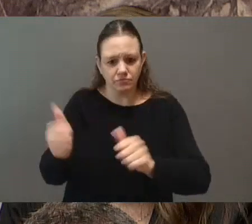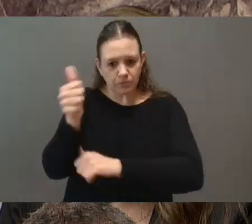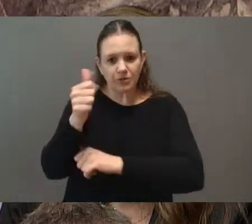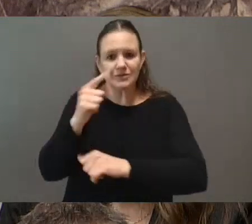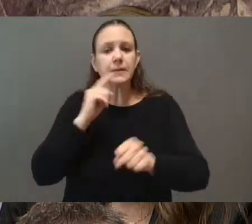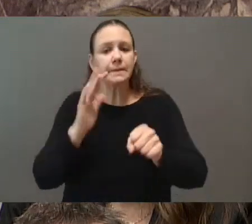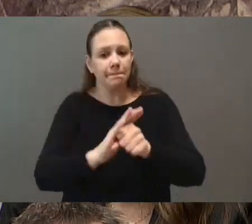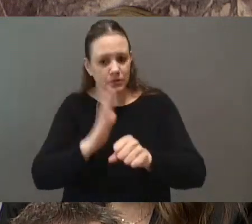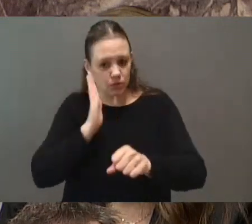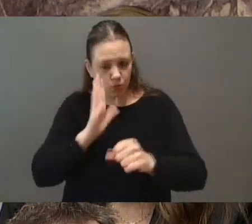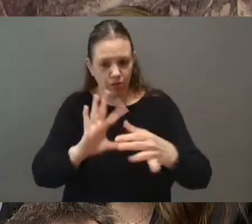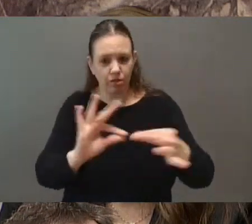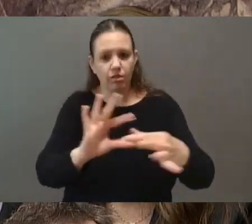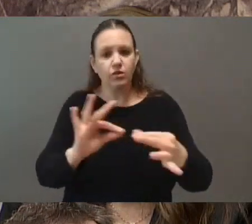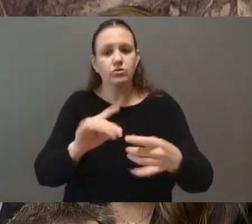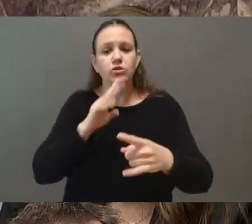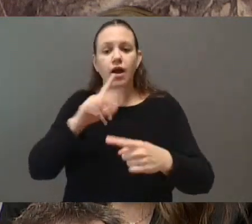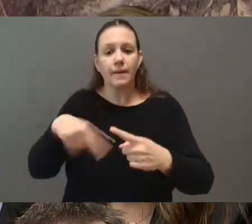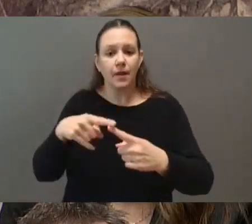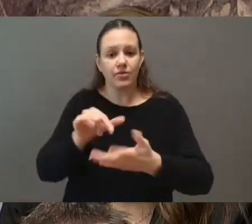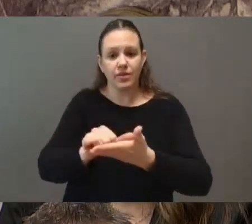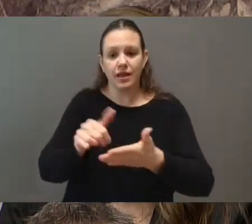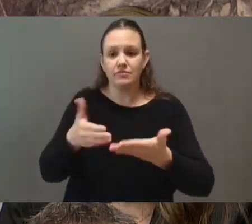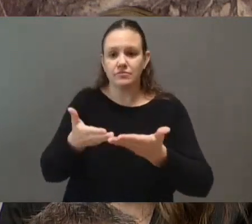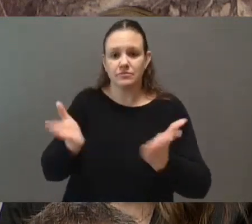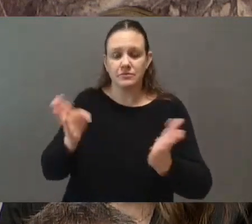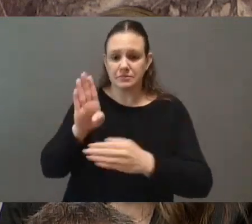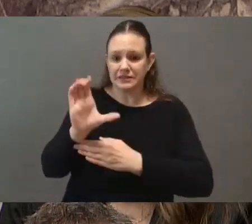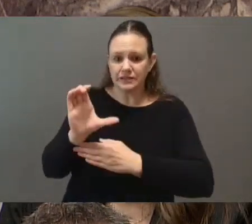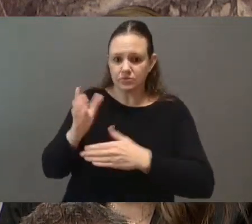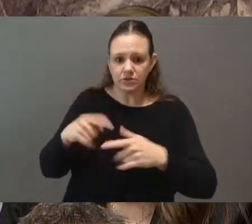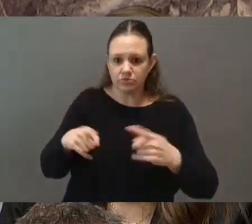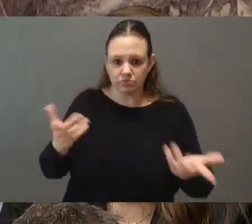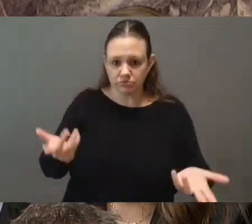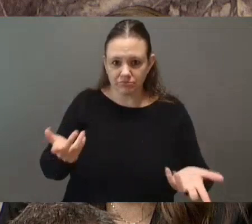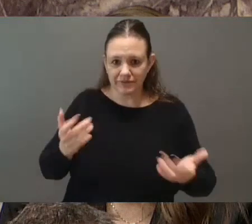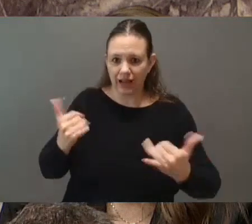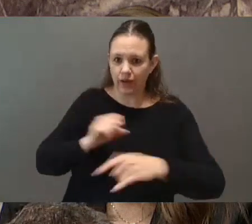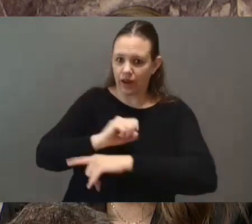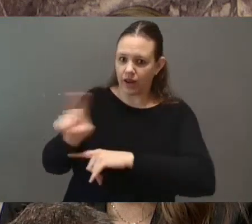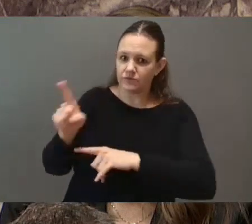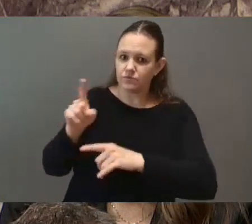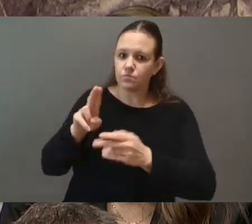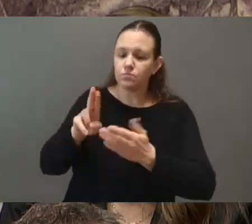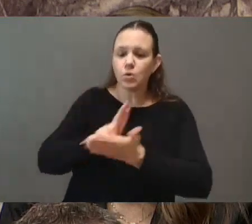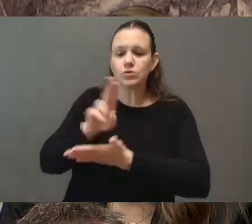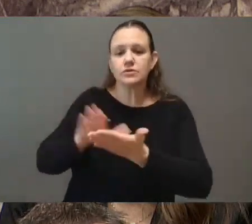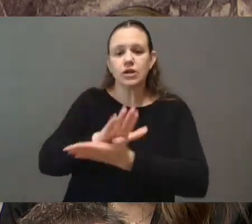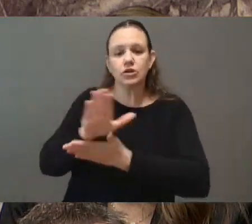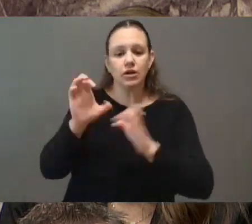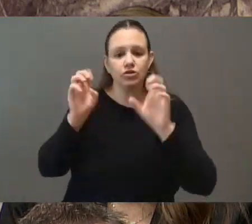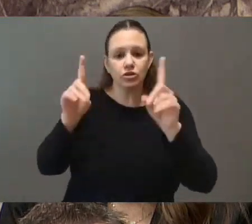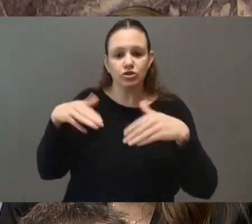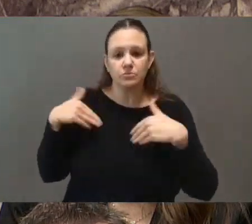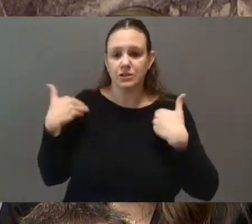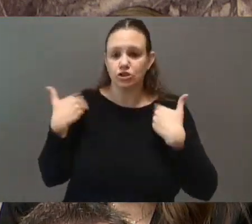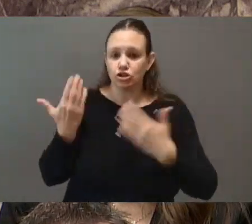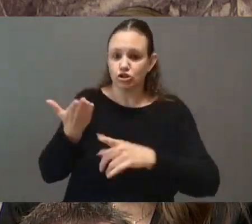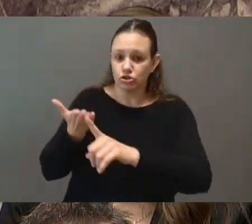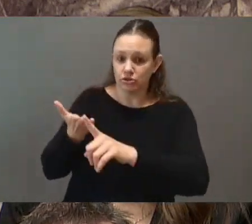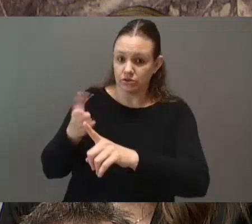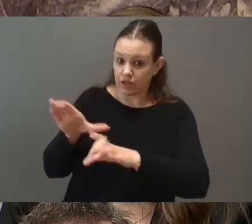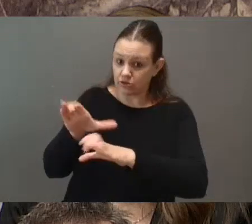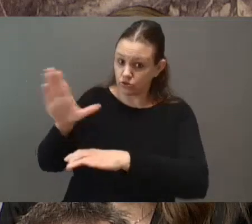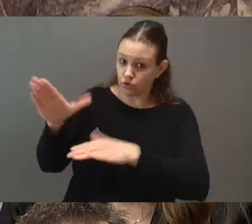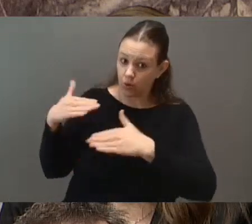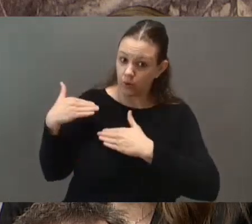Minister of Post-Secondary Education. Straight question. Does her ministry oversee and regulate the training of first